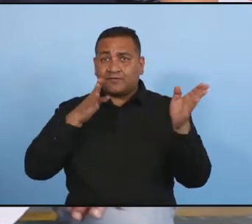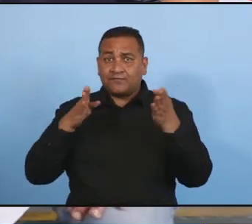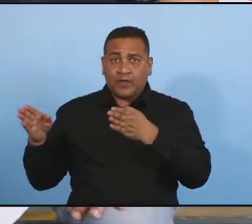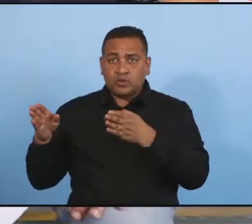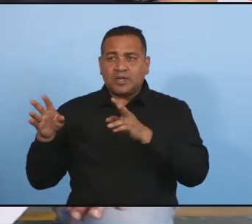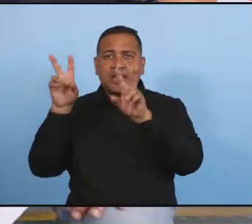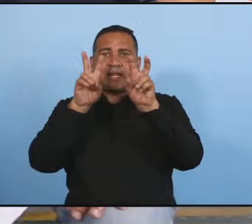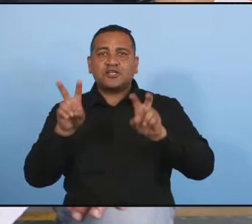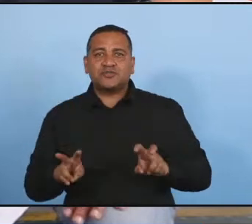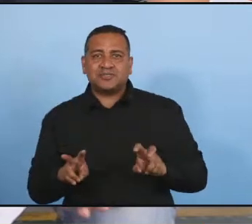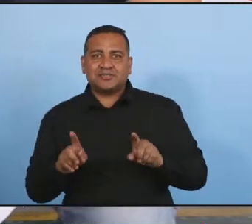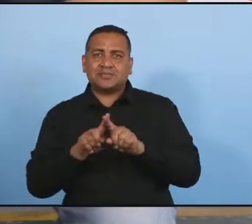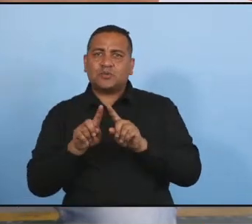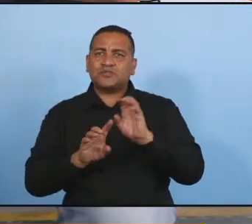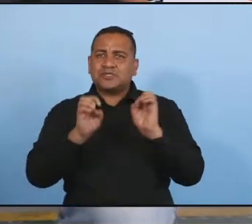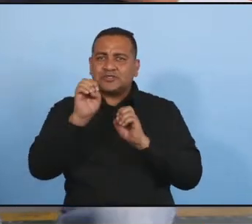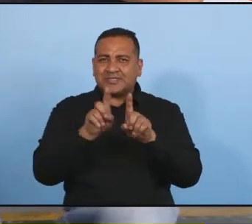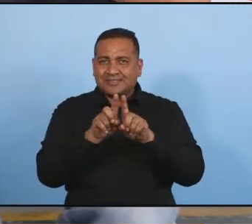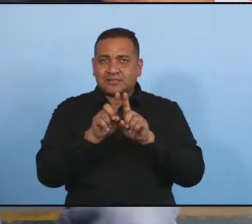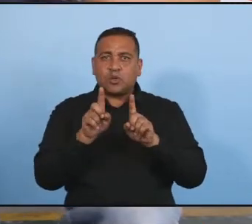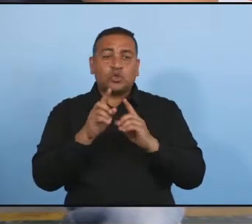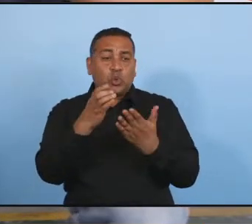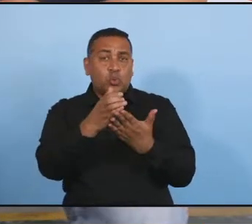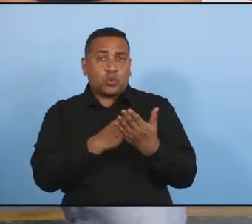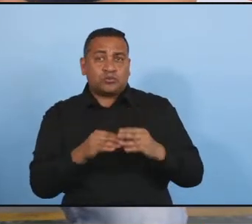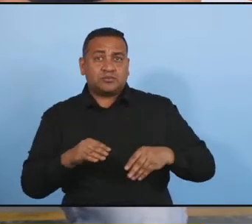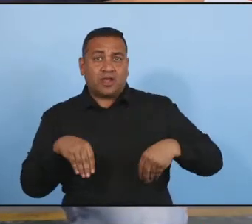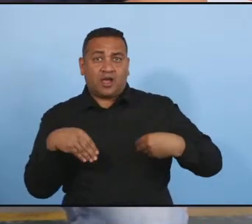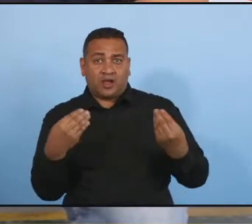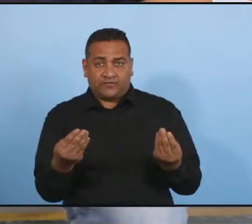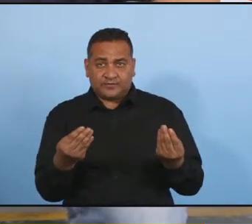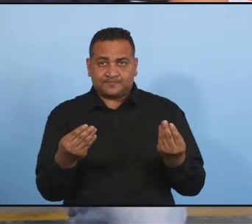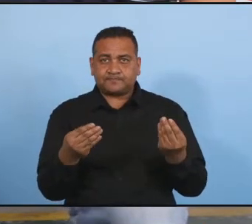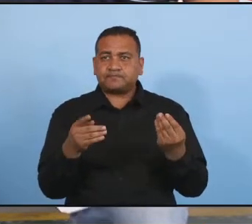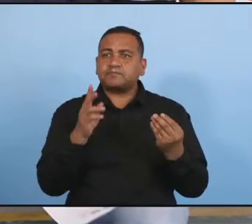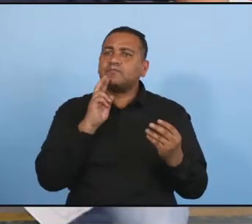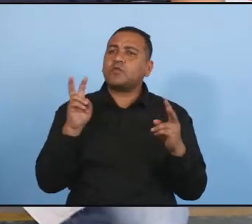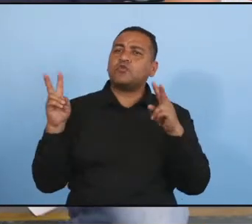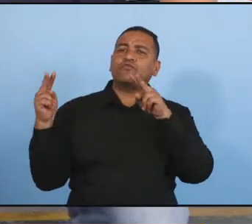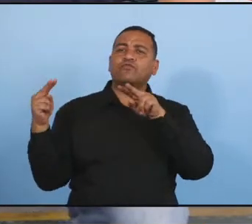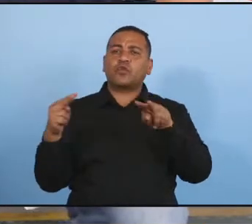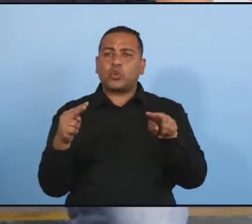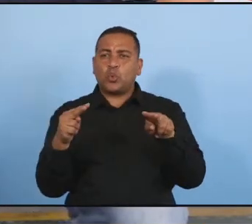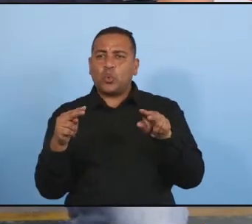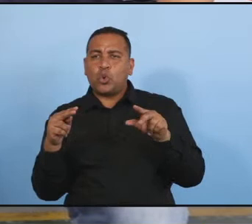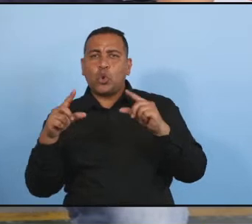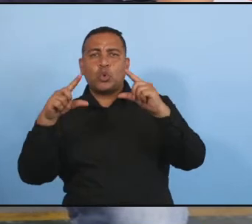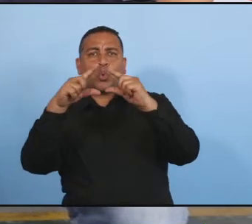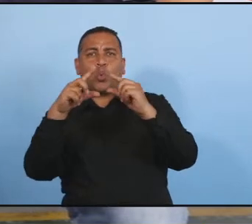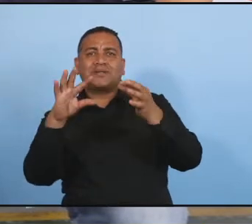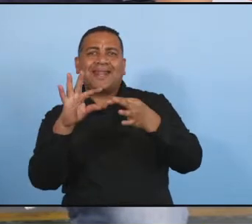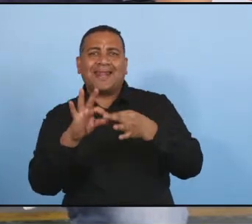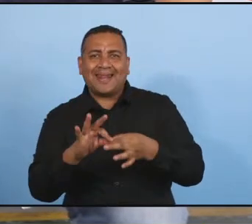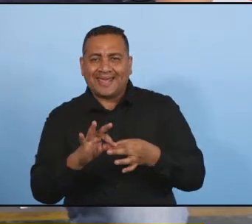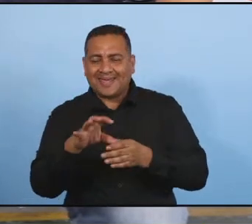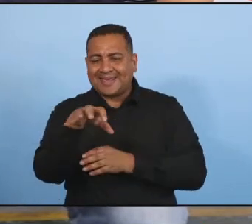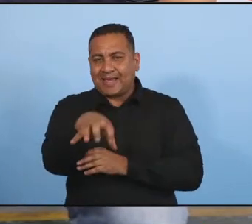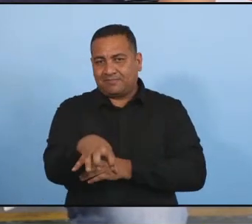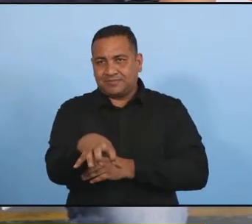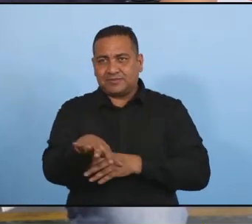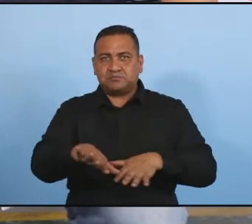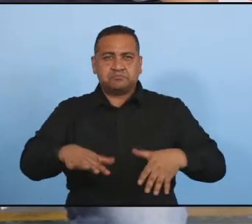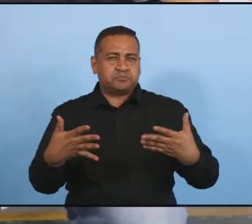guest, we're going to be talking about electronics, but he gave us a nice overview of what the Northlink Wingfield campus is all about.